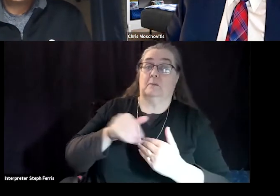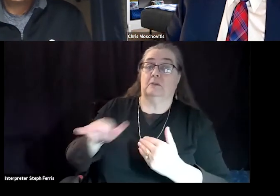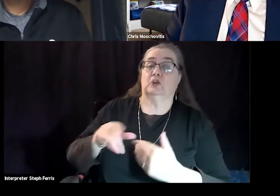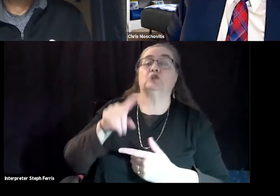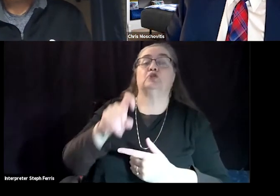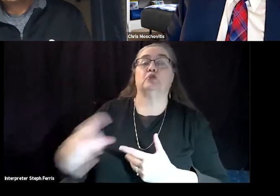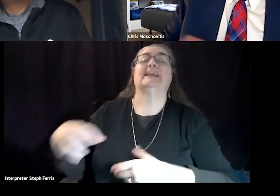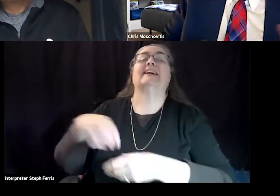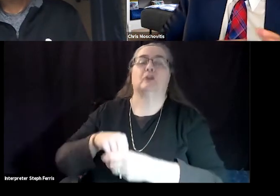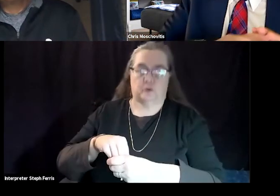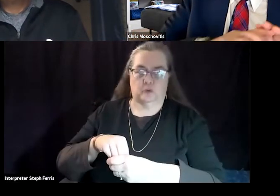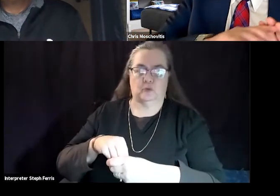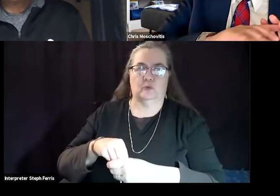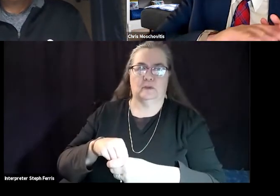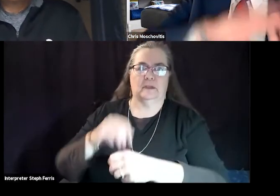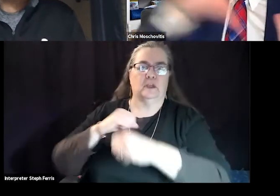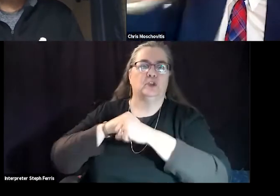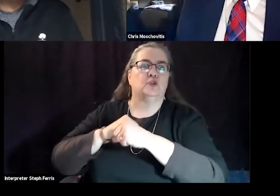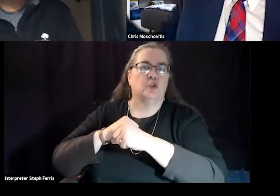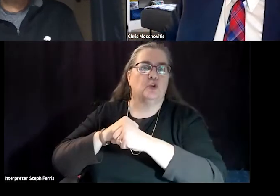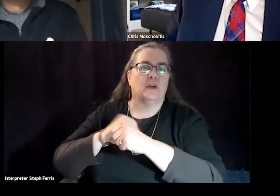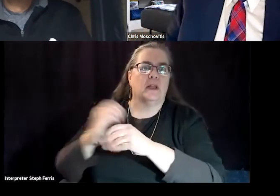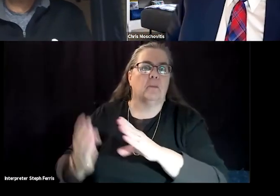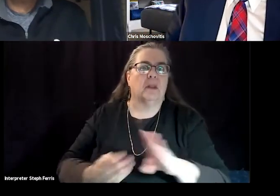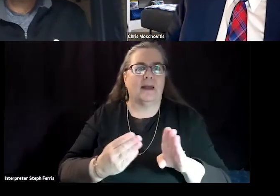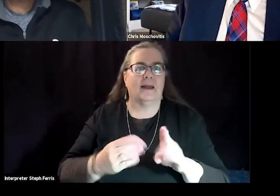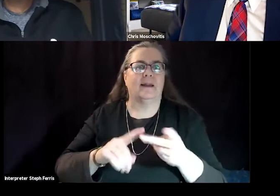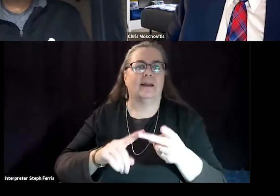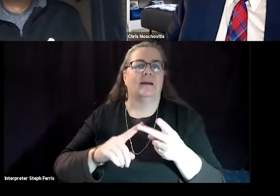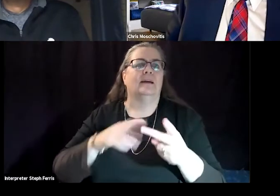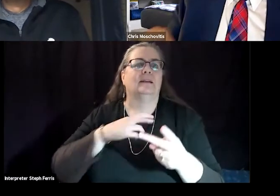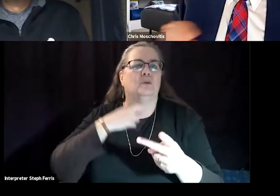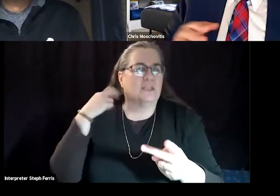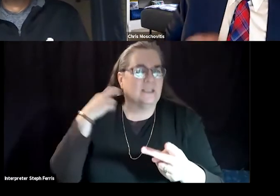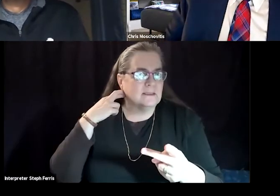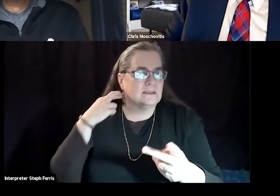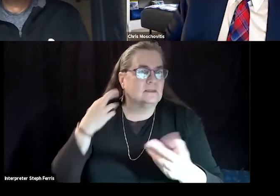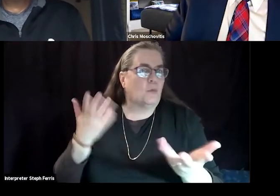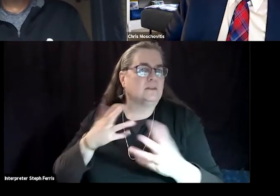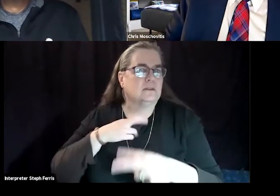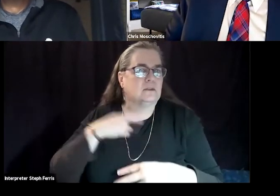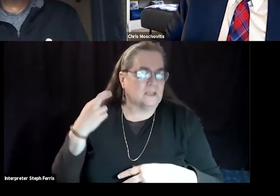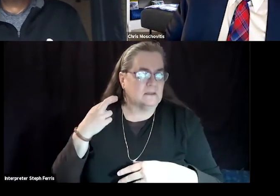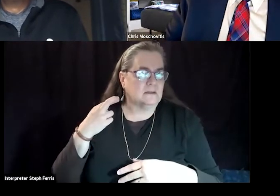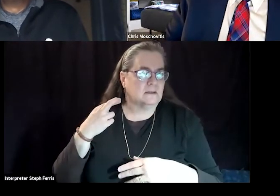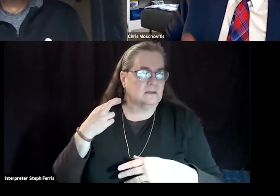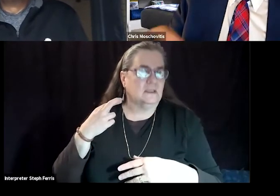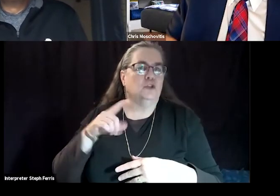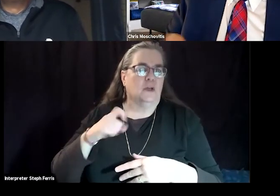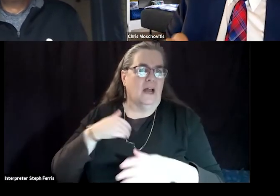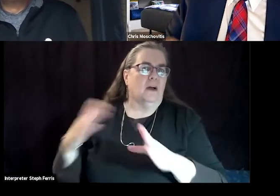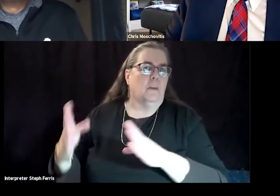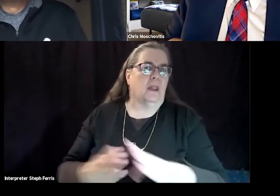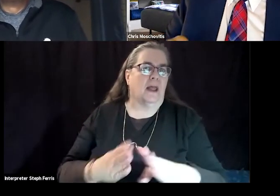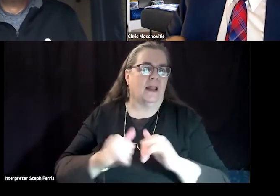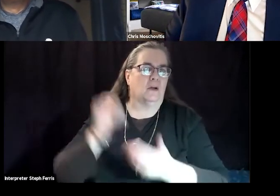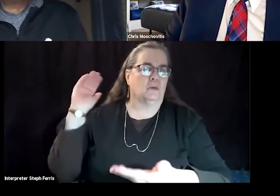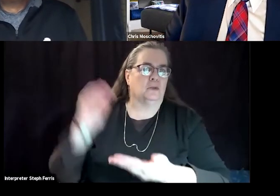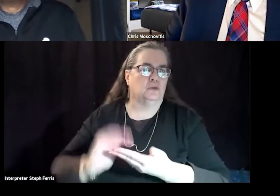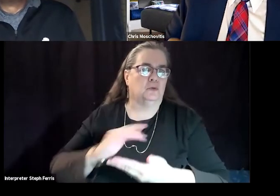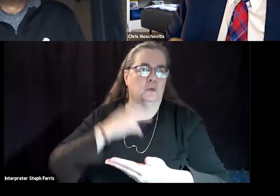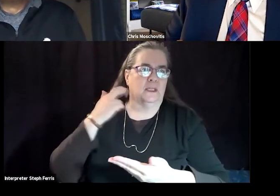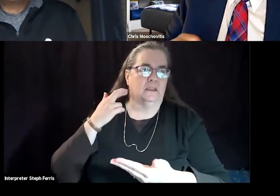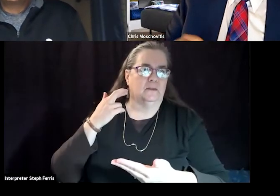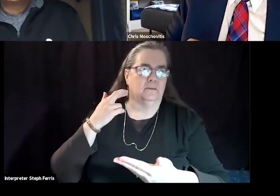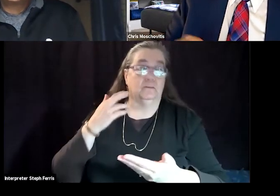What is, the risk component of the exercise? There are those that will argue, it's like, well, I cannot tell you what controls